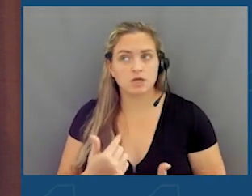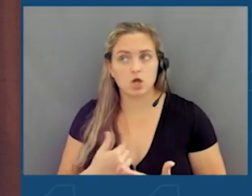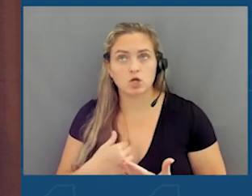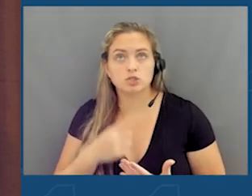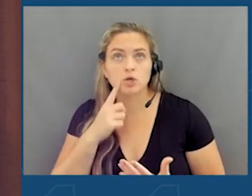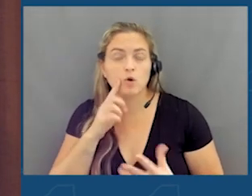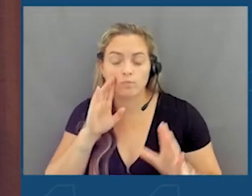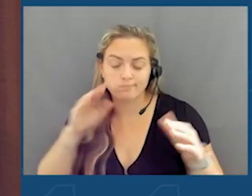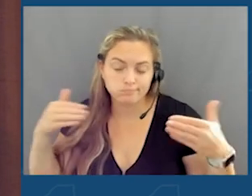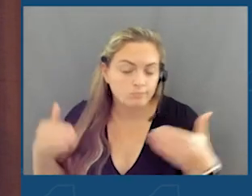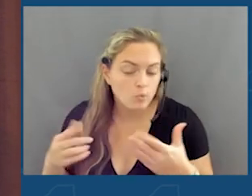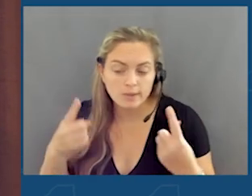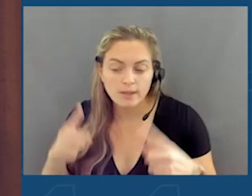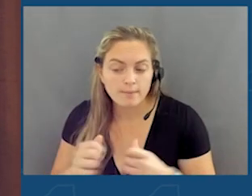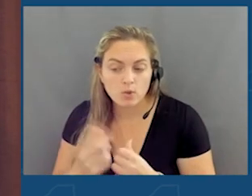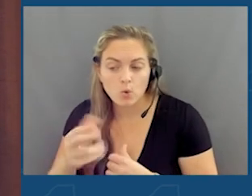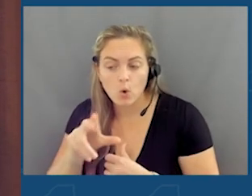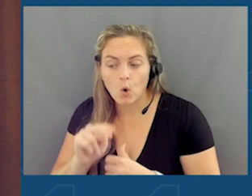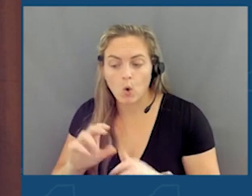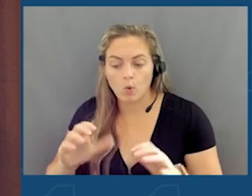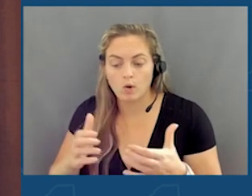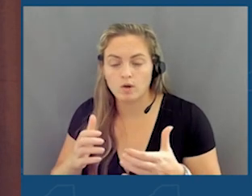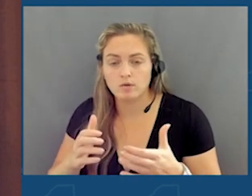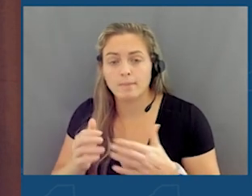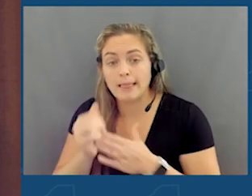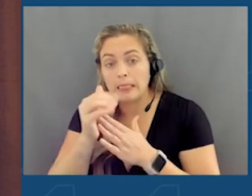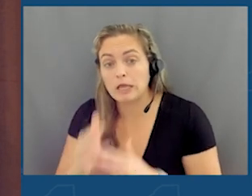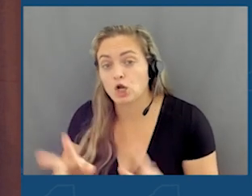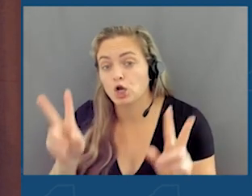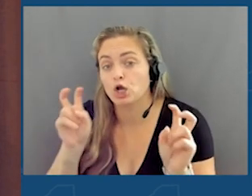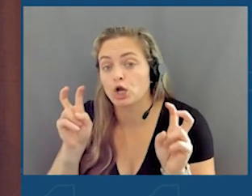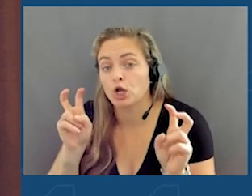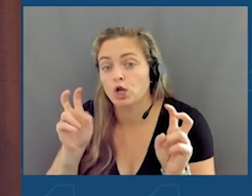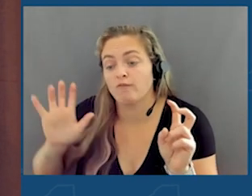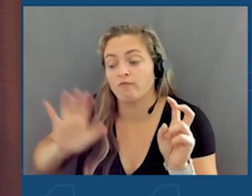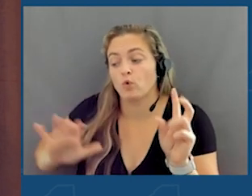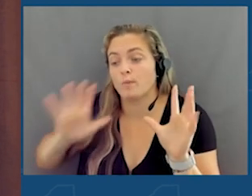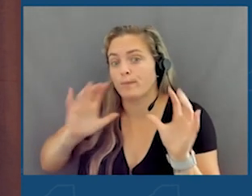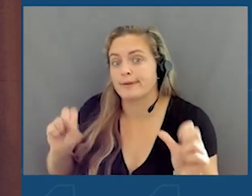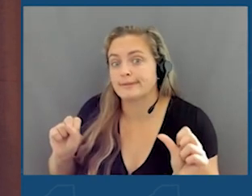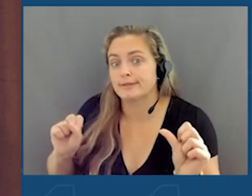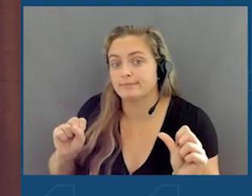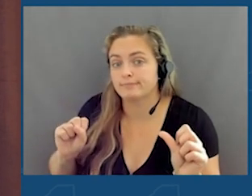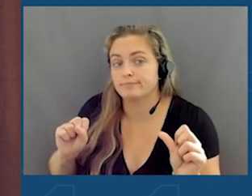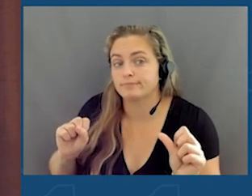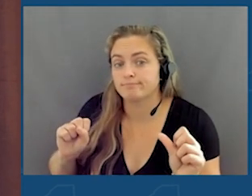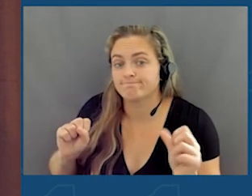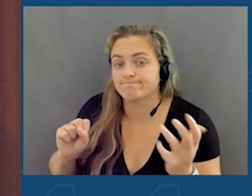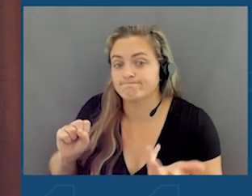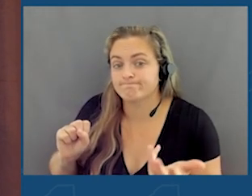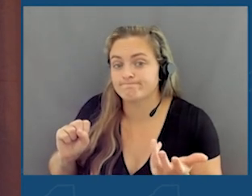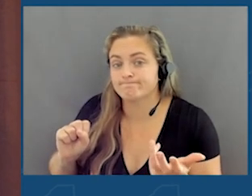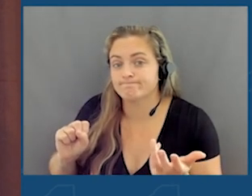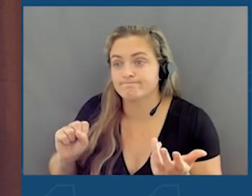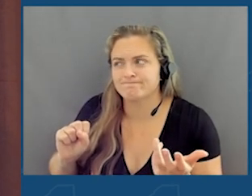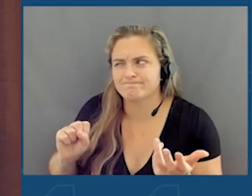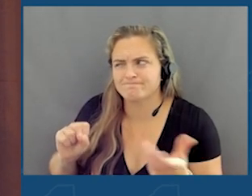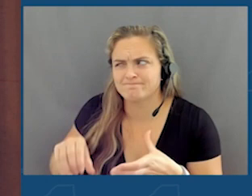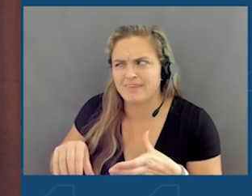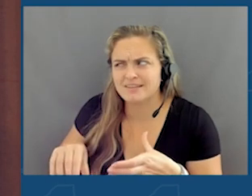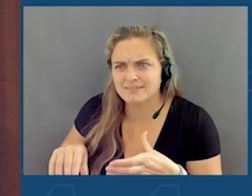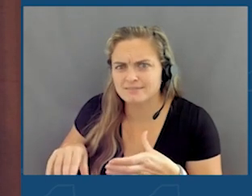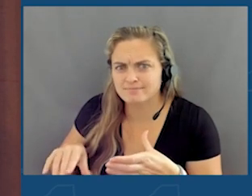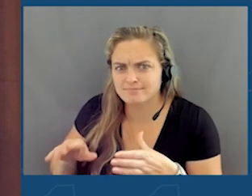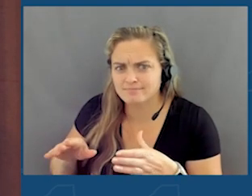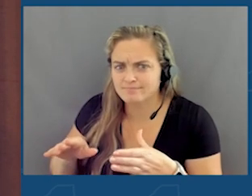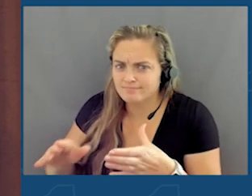by the so-called leader, former president, who's under indictment for trying to overturn an election,